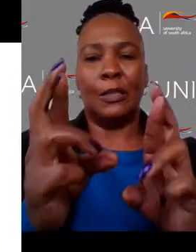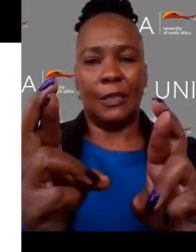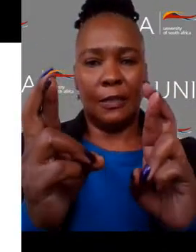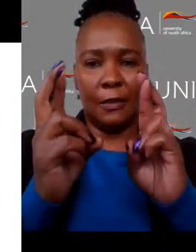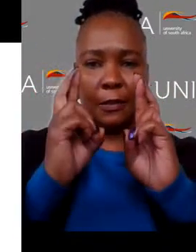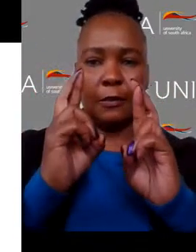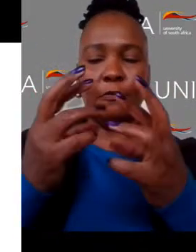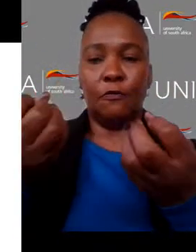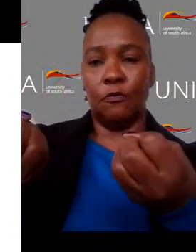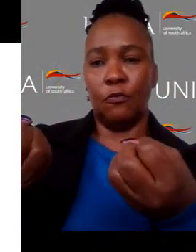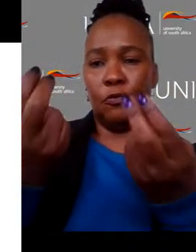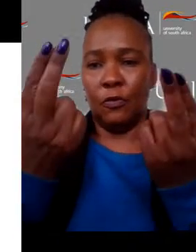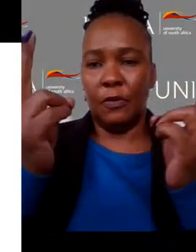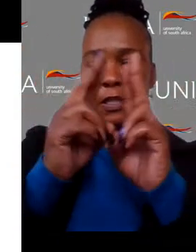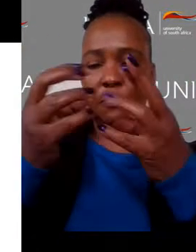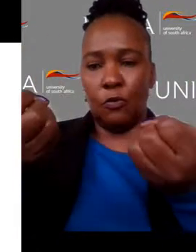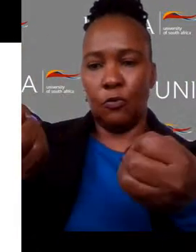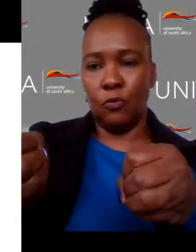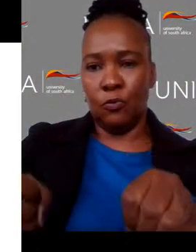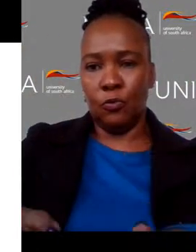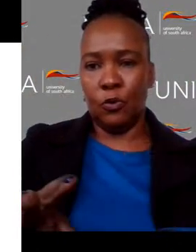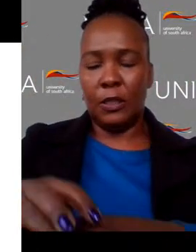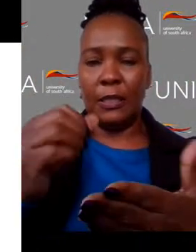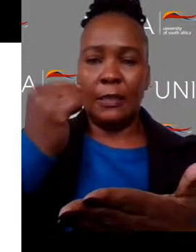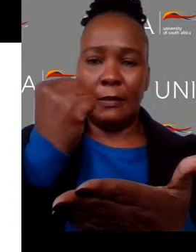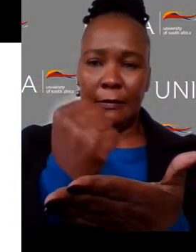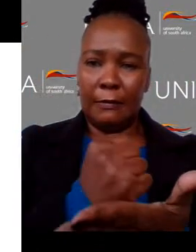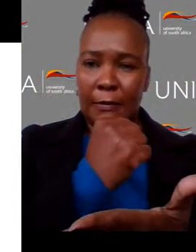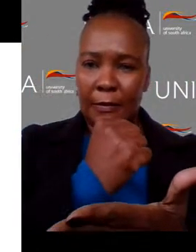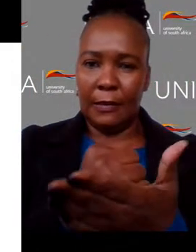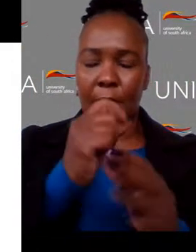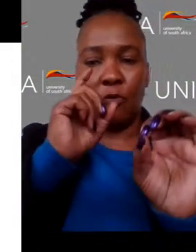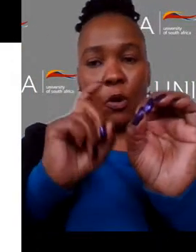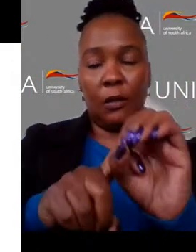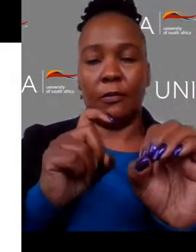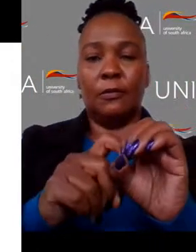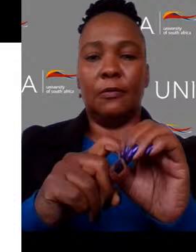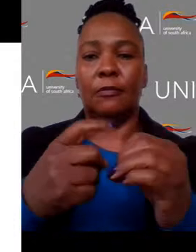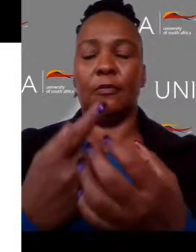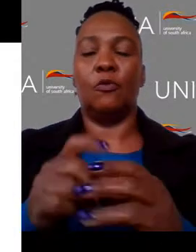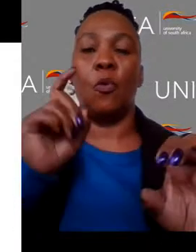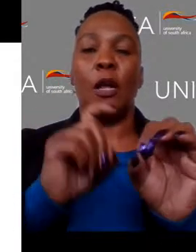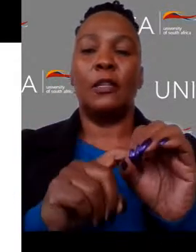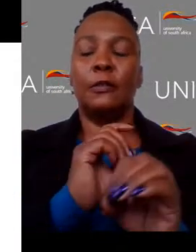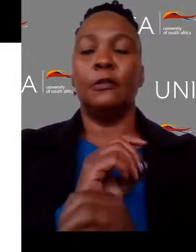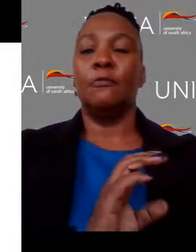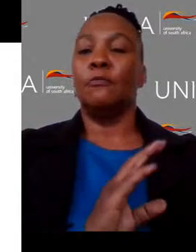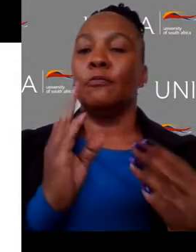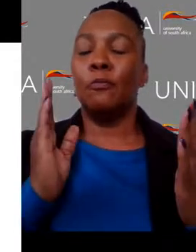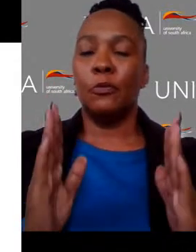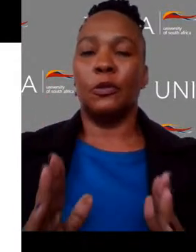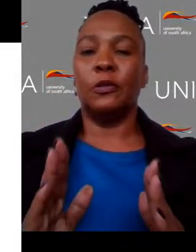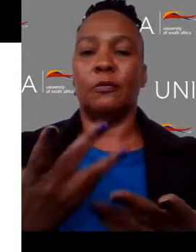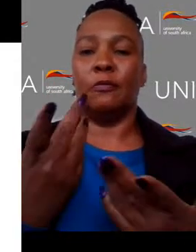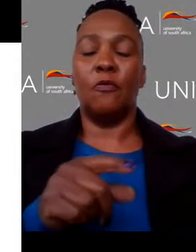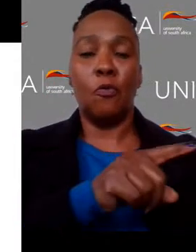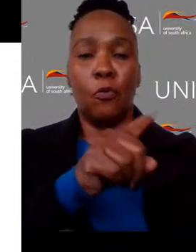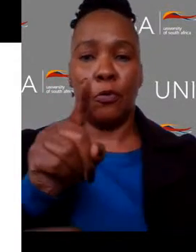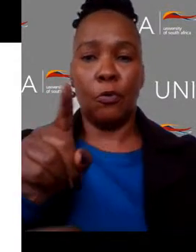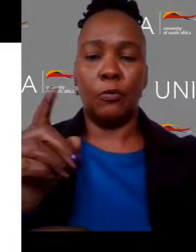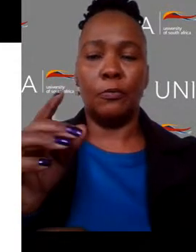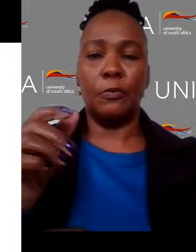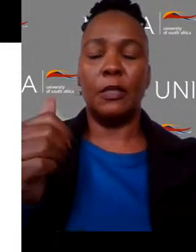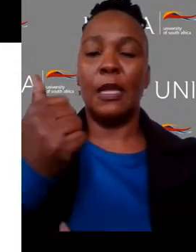losing its accreditation with quality assurance bodies. It risks you not being able to be an active member in